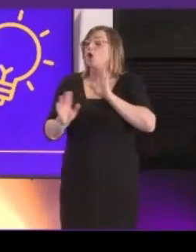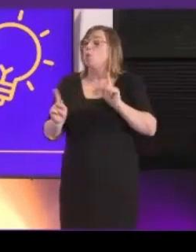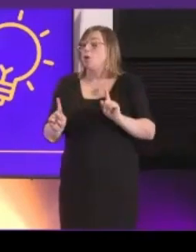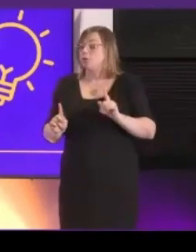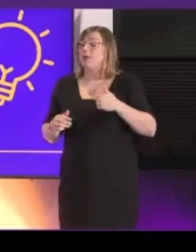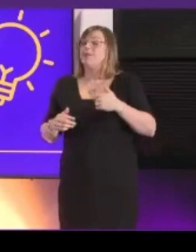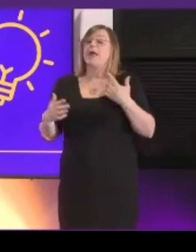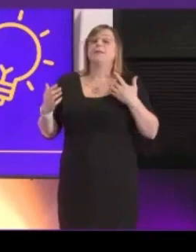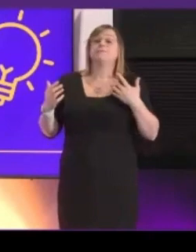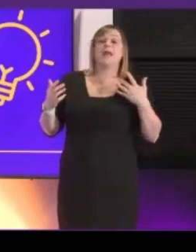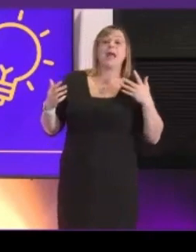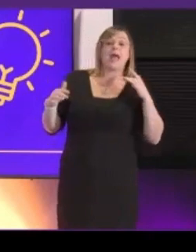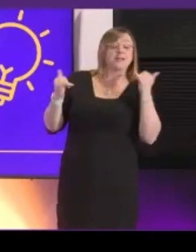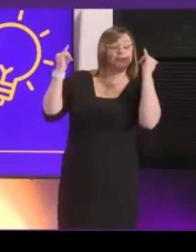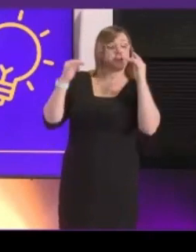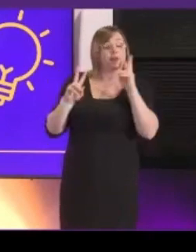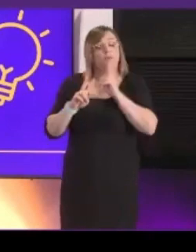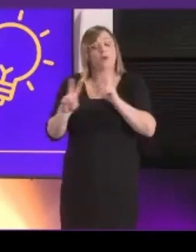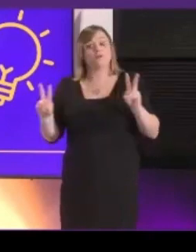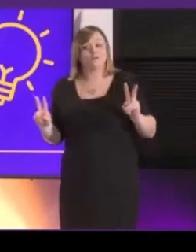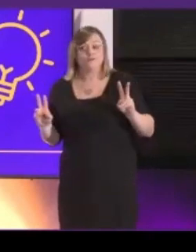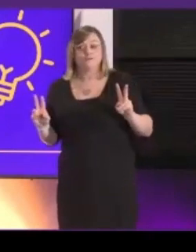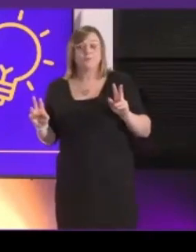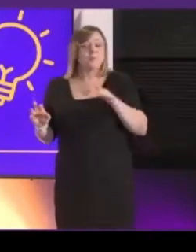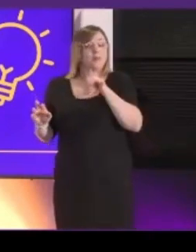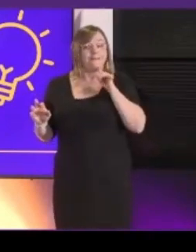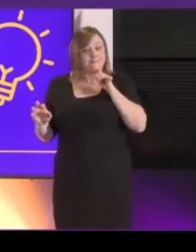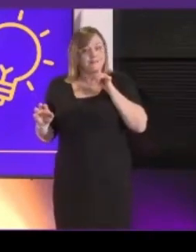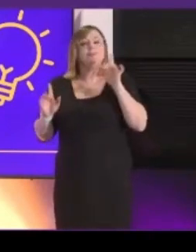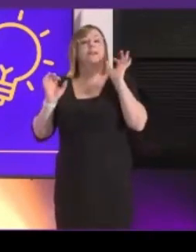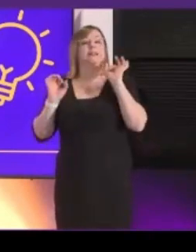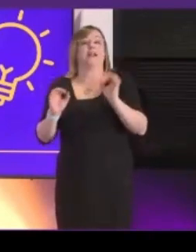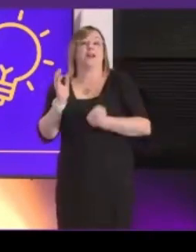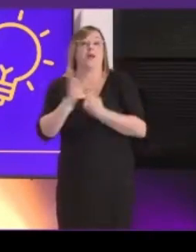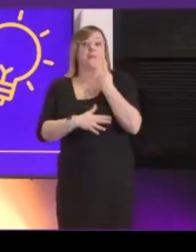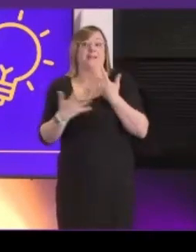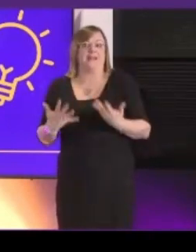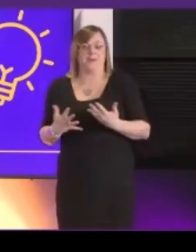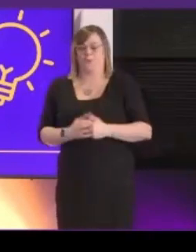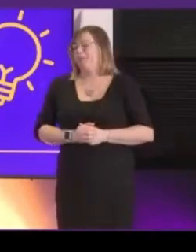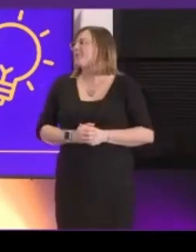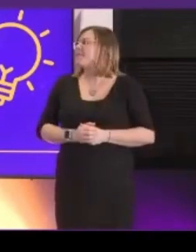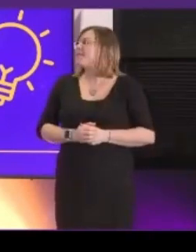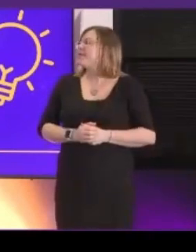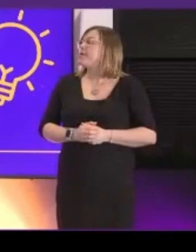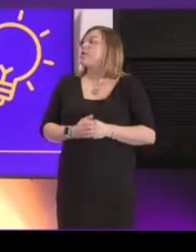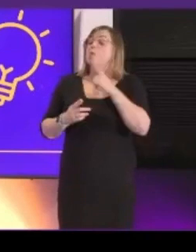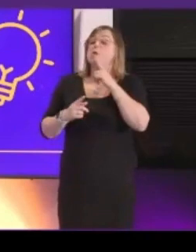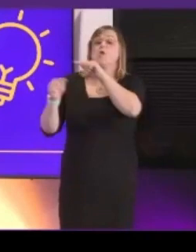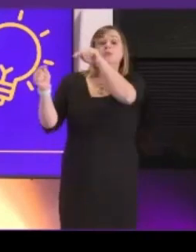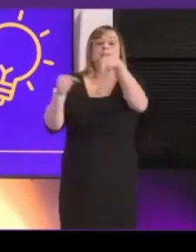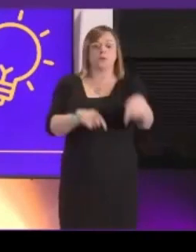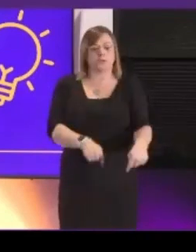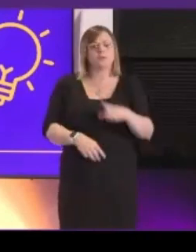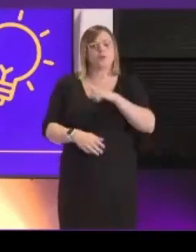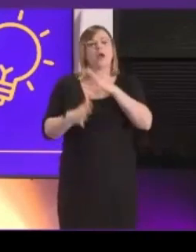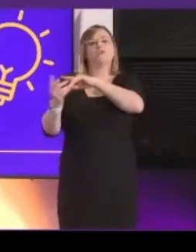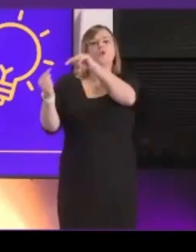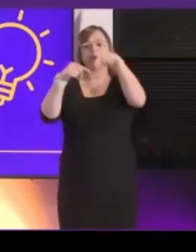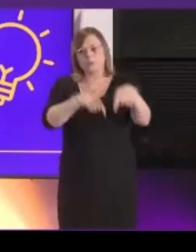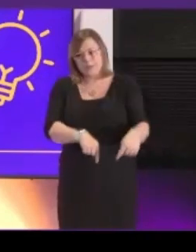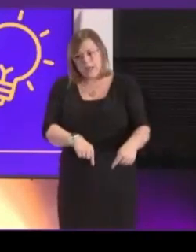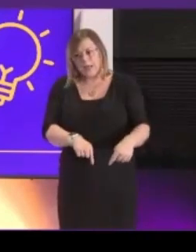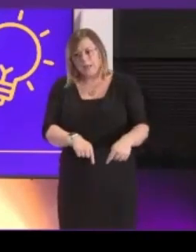some entertainment? Wouldn't that be really nice? Because that's exactly what we're going to do. So you're going to go downstairs because you have to go downstairs